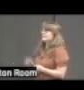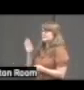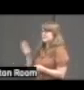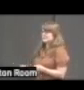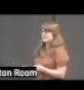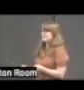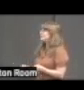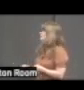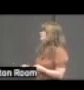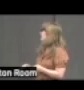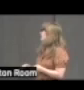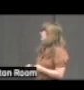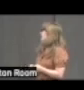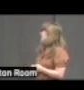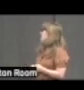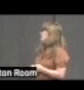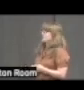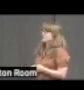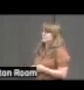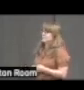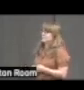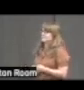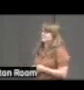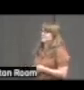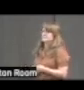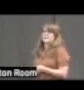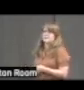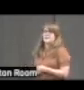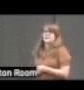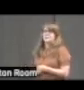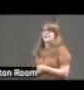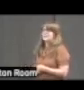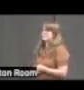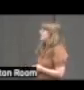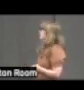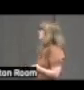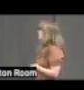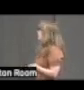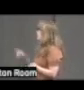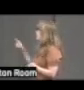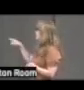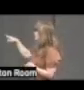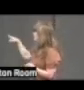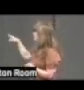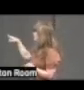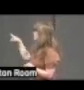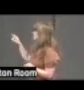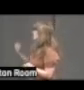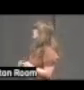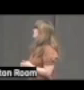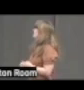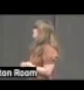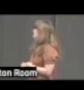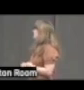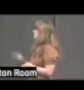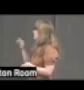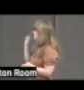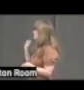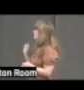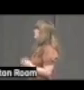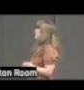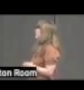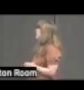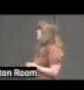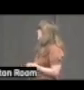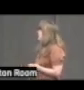they continued to plummet until they went nearly extinct, and they had to be highly managed. And now you can kind of see the blip in the 2000s where they're